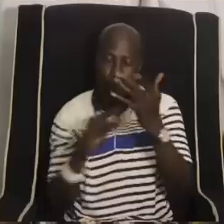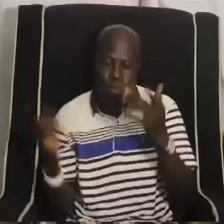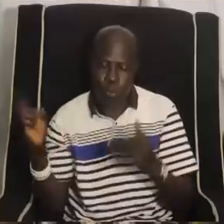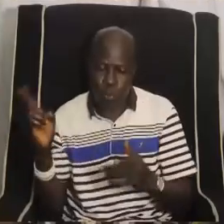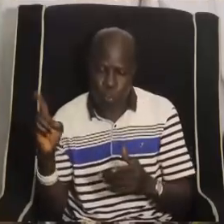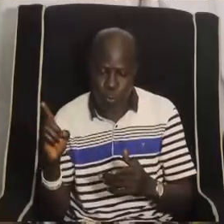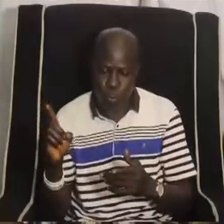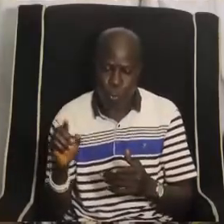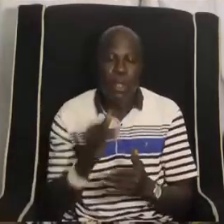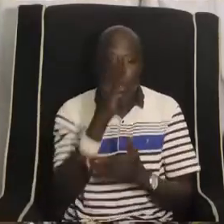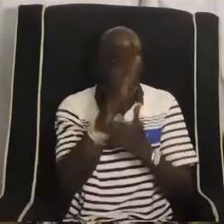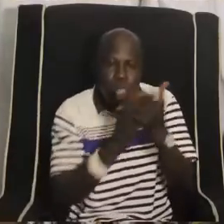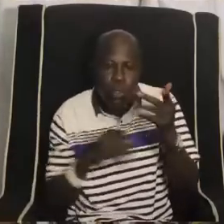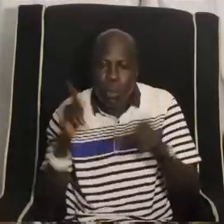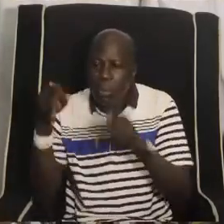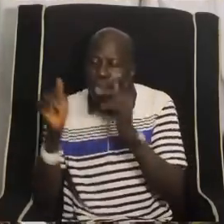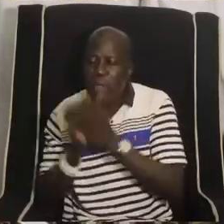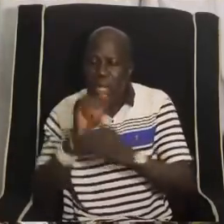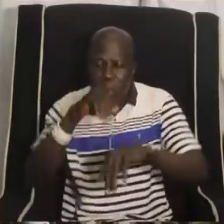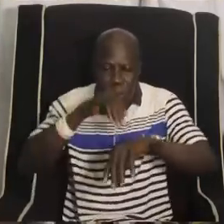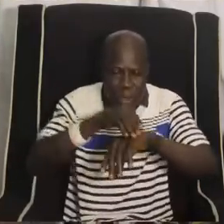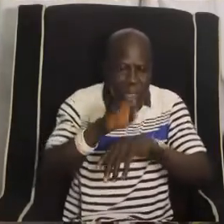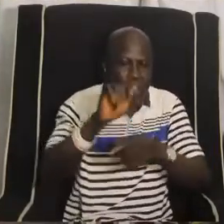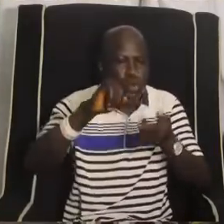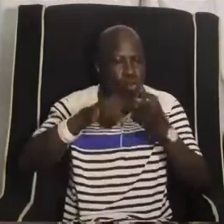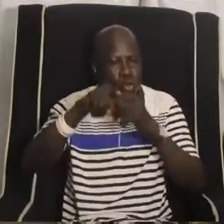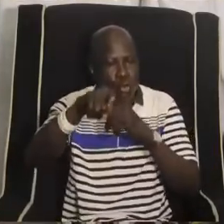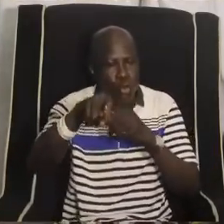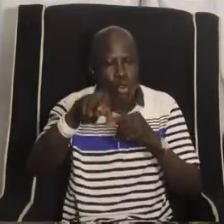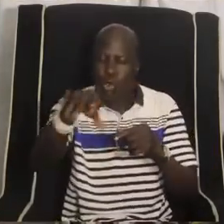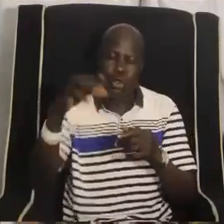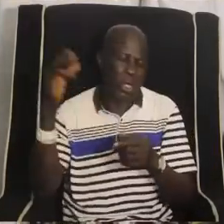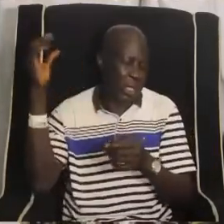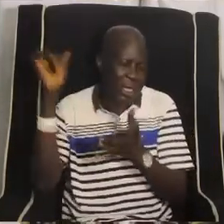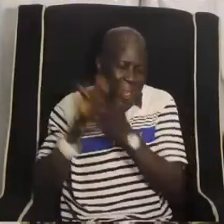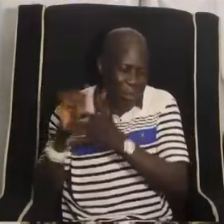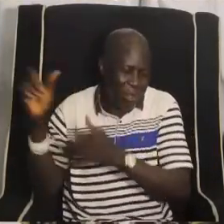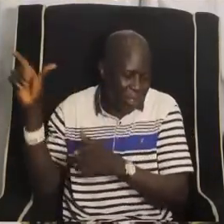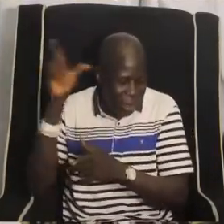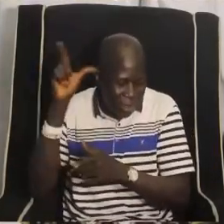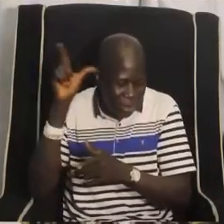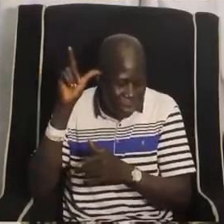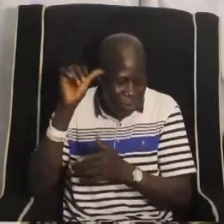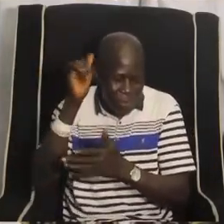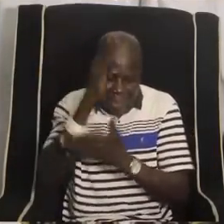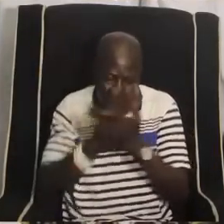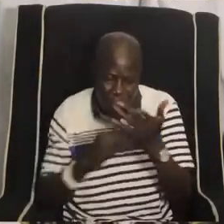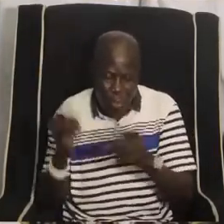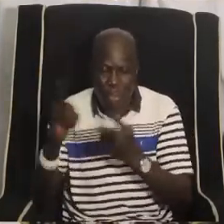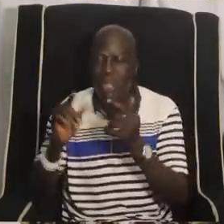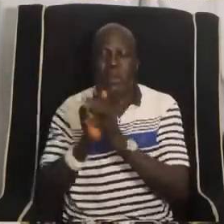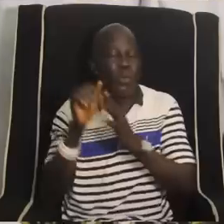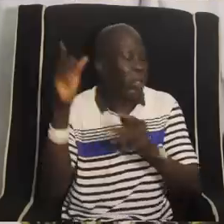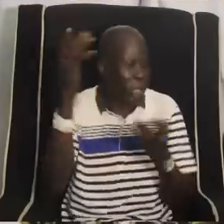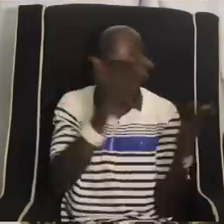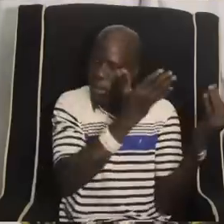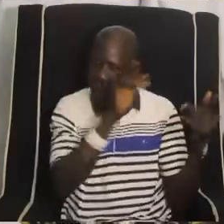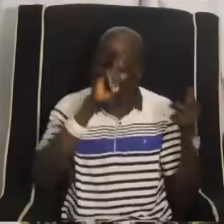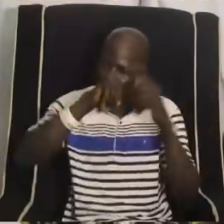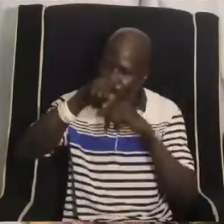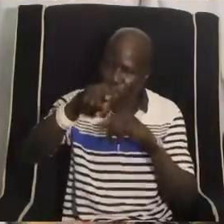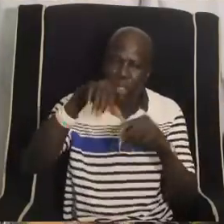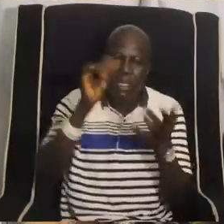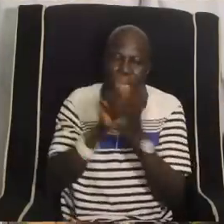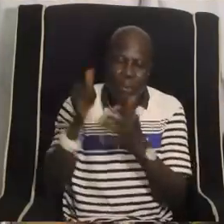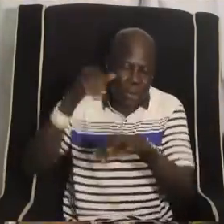is somewhere. Ẹnìkan bẹ táàrùn sí ọ. Somebody is that will send what to you. Gbọ́ mi. You that you are listening if to me. Ibì kan bẹ́tẹ̀ ti retí ẹ. There is a praise I expect in you.